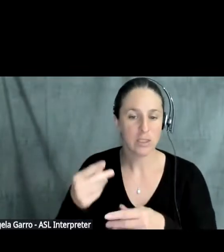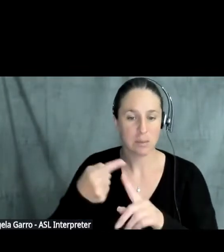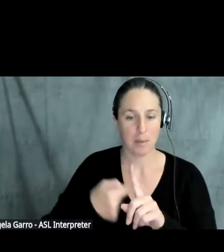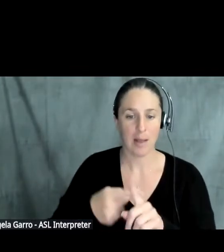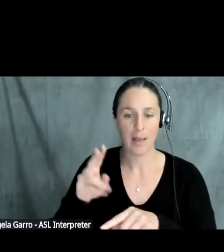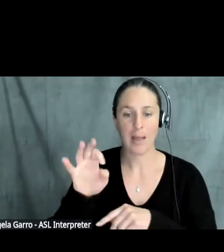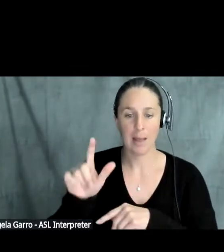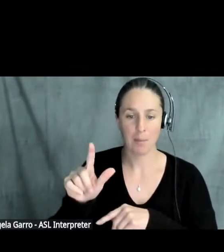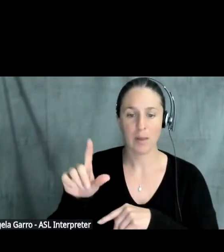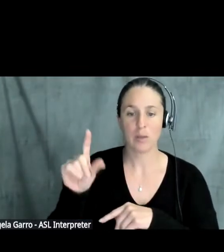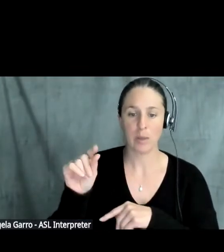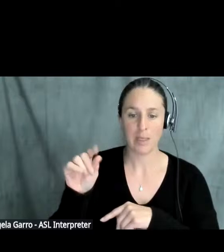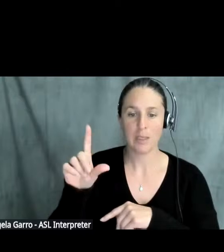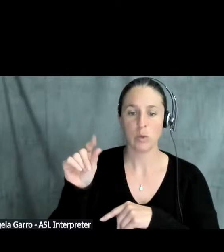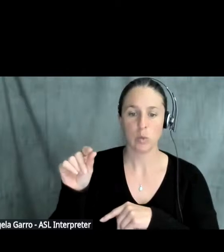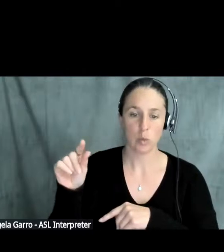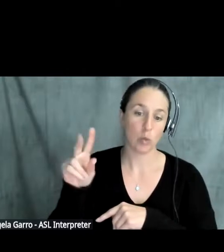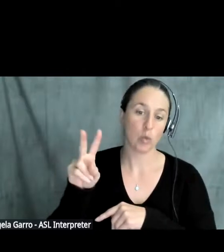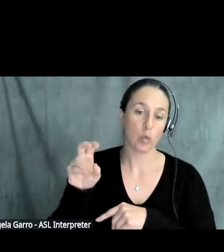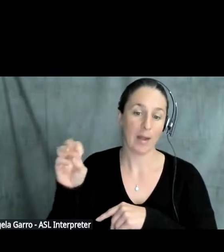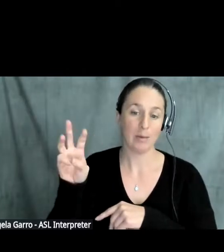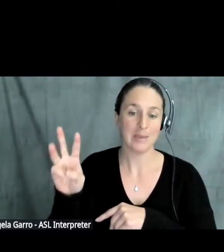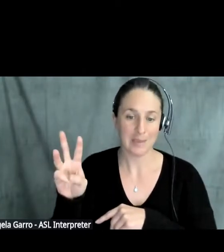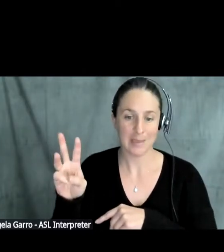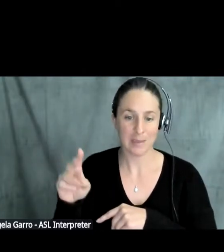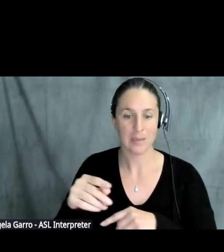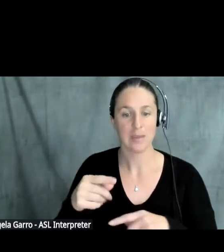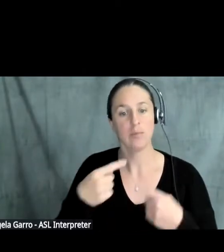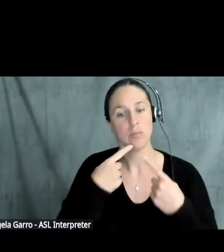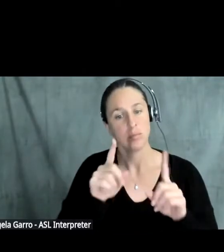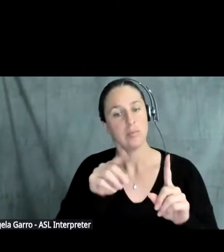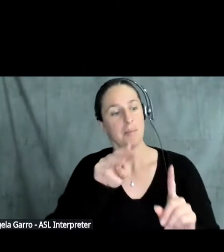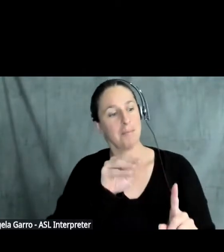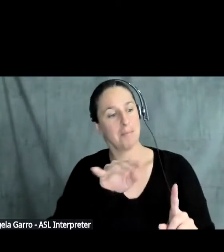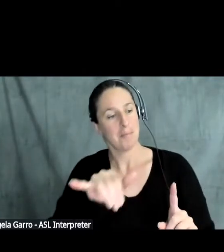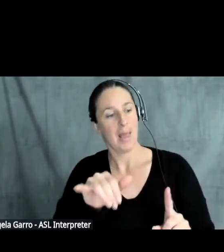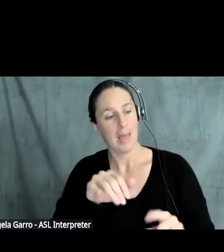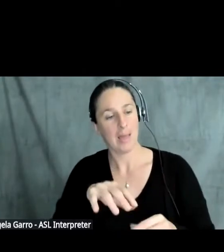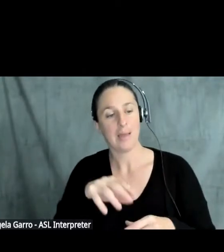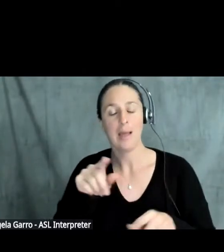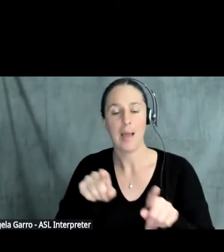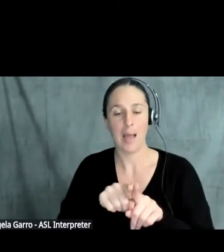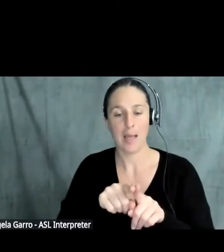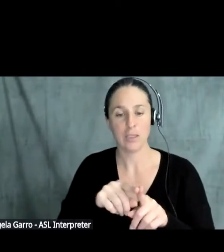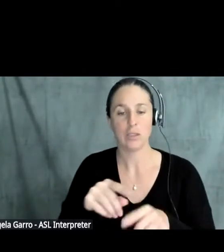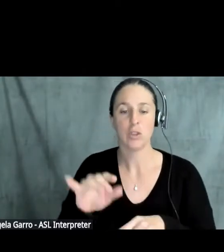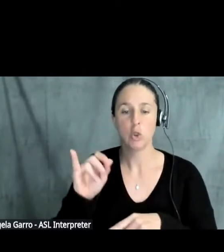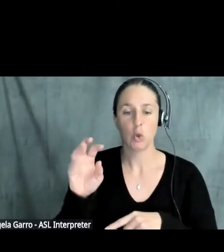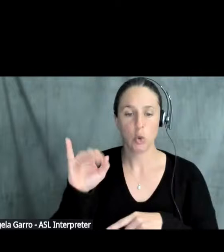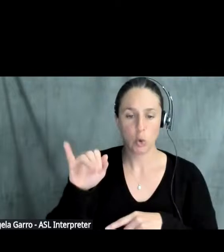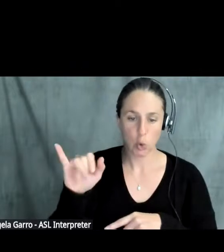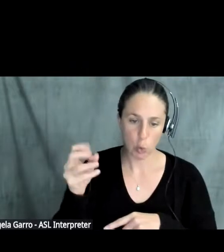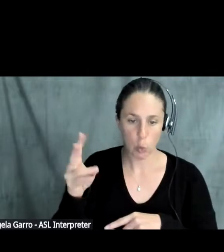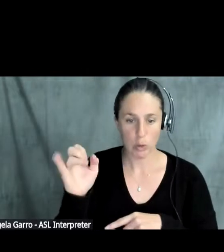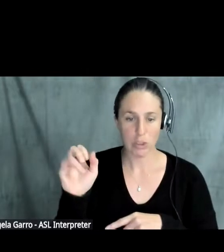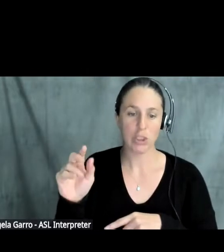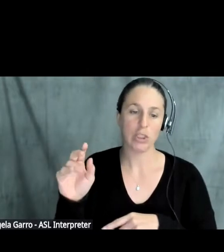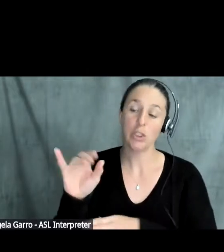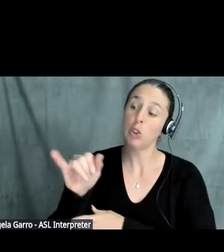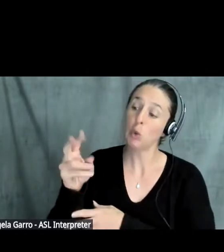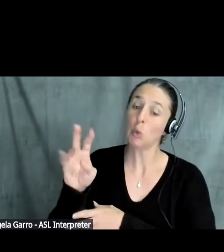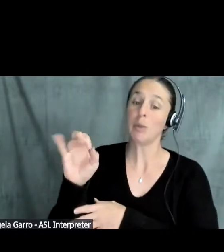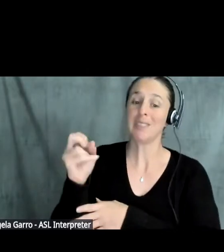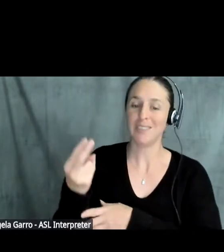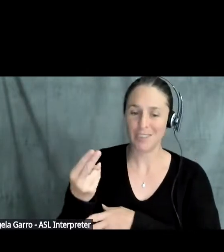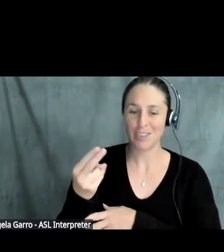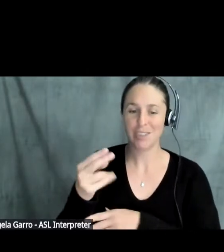2006, the federal government proclaimed May as Jewish American Heritage Month, stating, "As a nation of immigrants, the